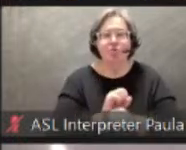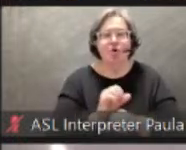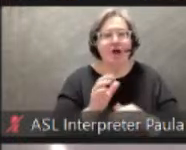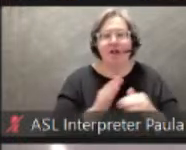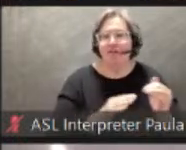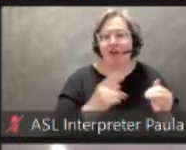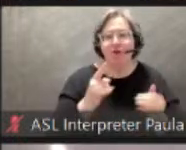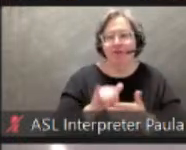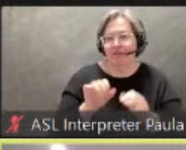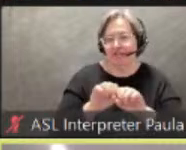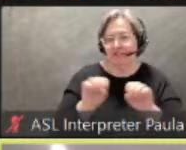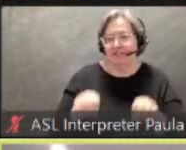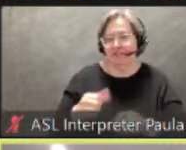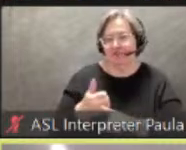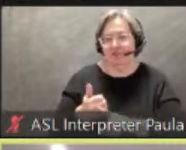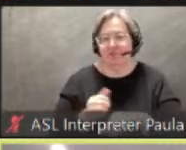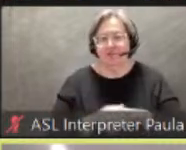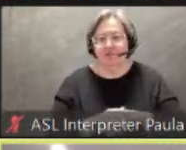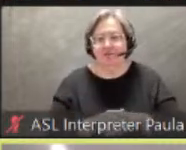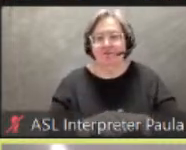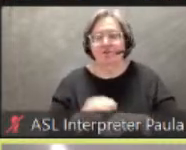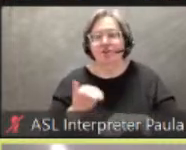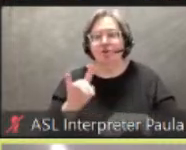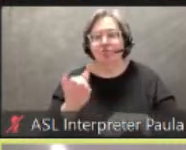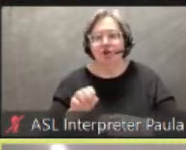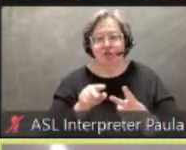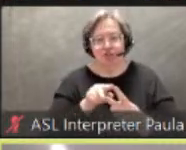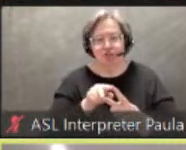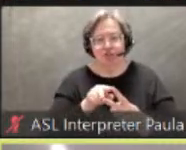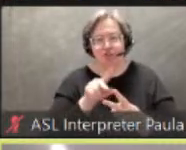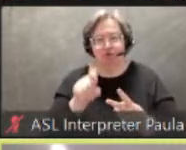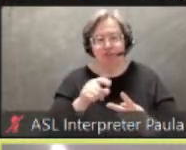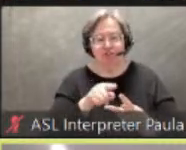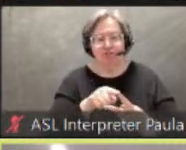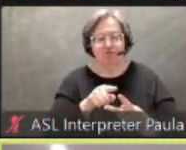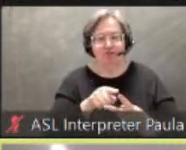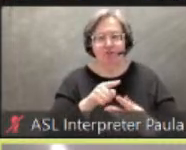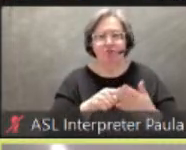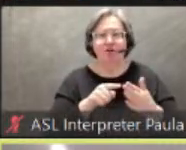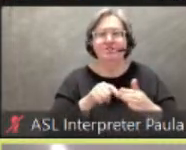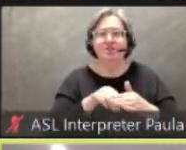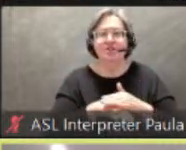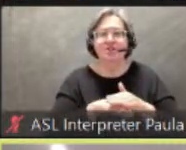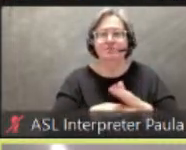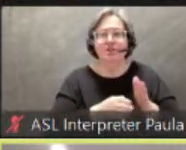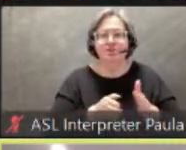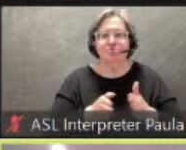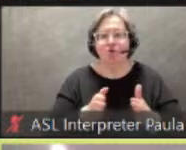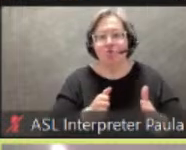station itself. So I think there were two questions. So let me deal with what's happening with accessible route of travel.